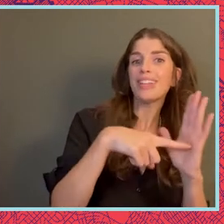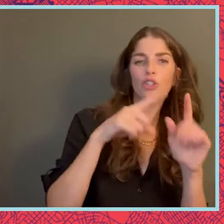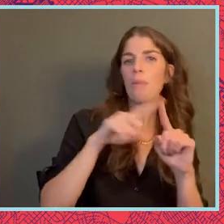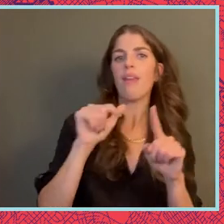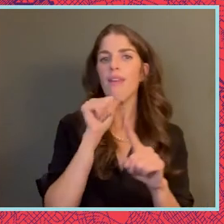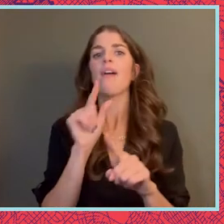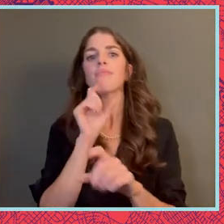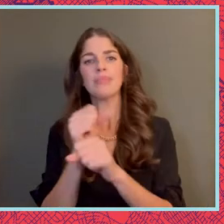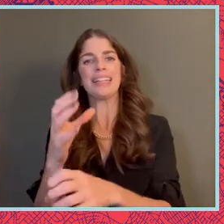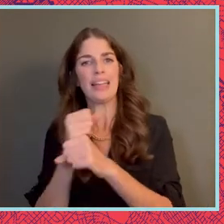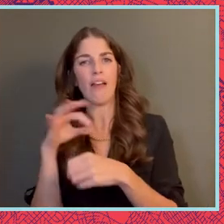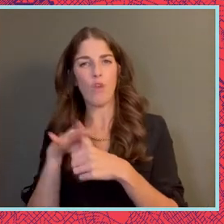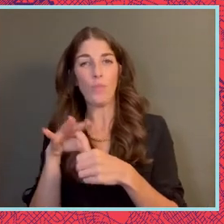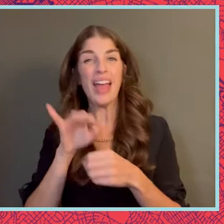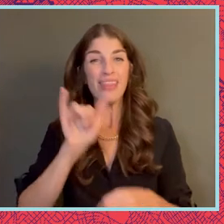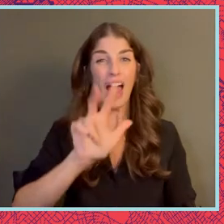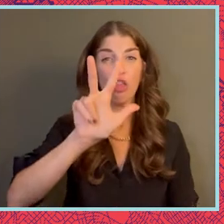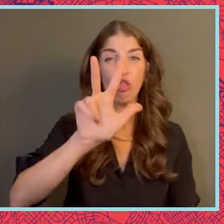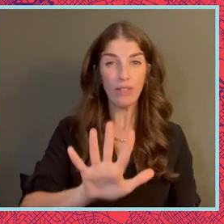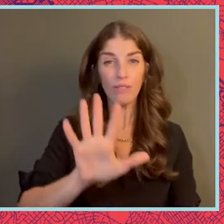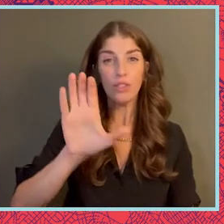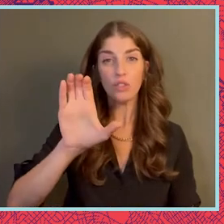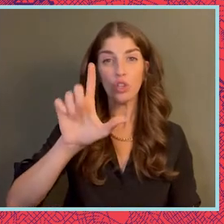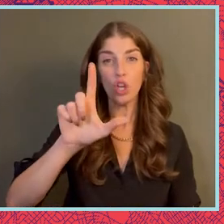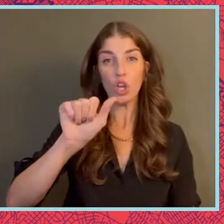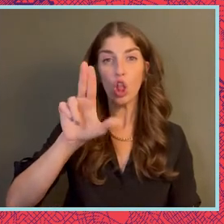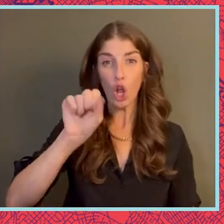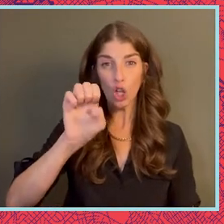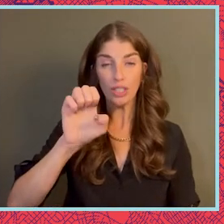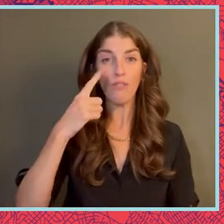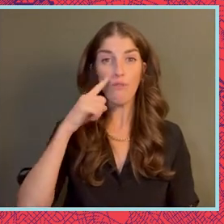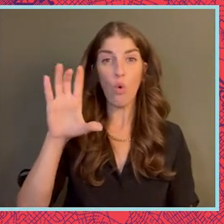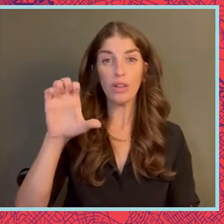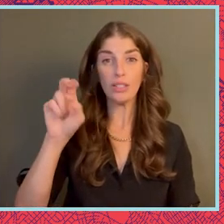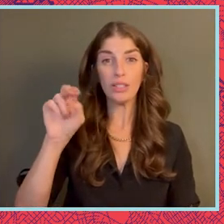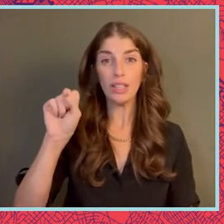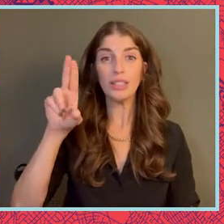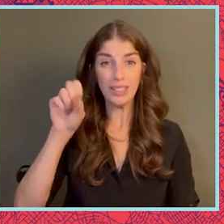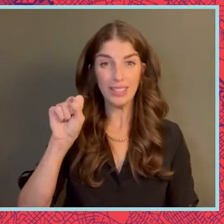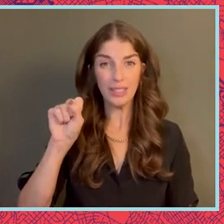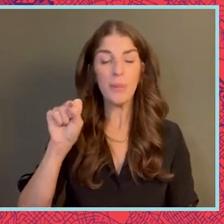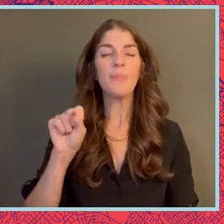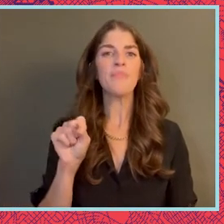three-fifths clause for the purposes of the census, which we're in now, gave Southern states,